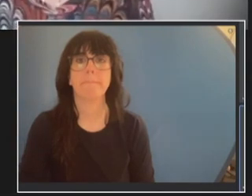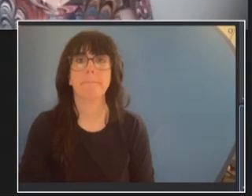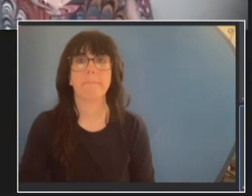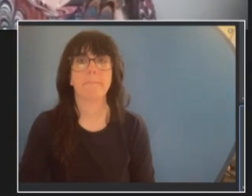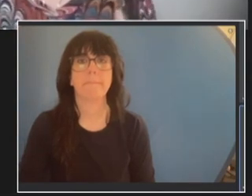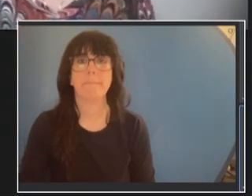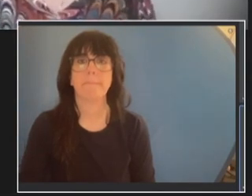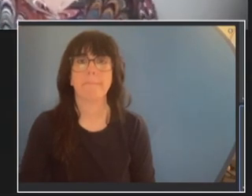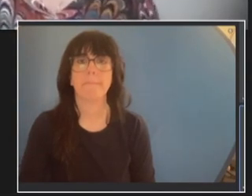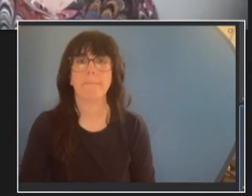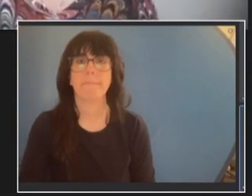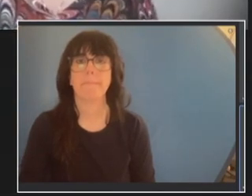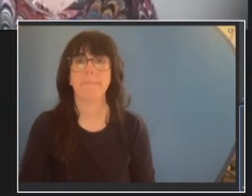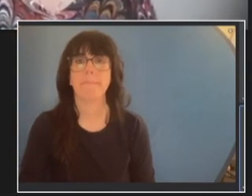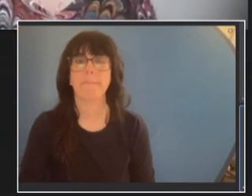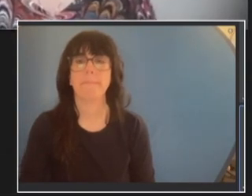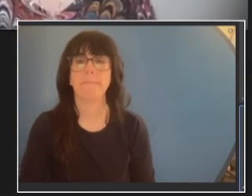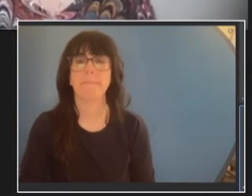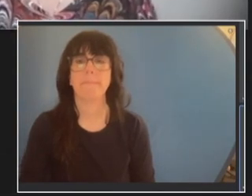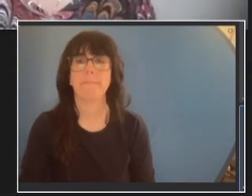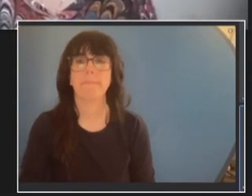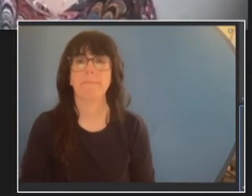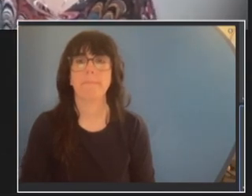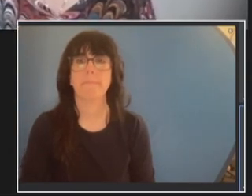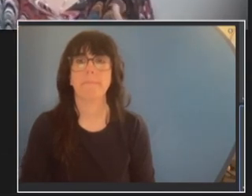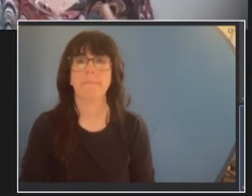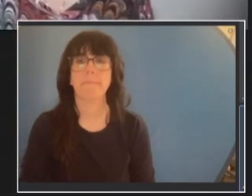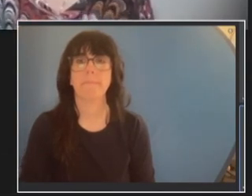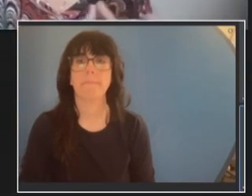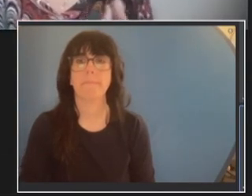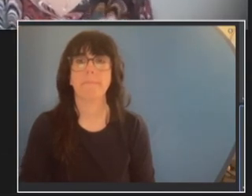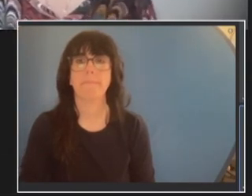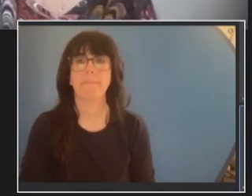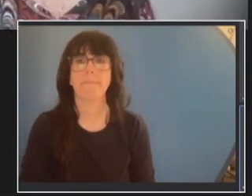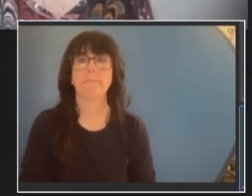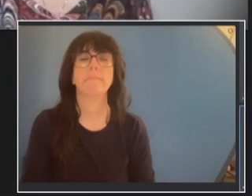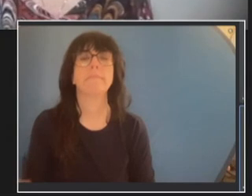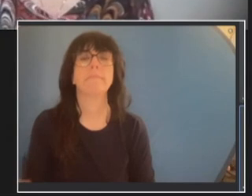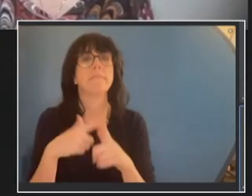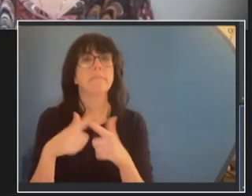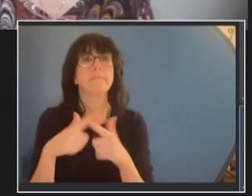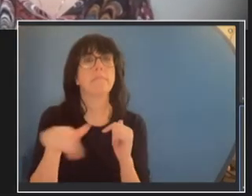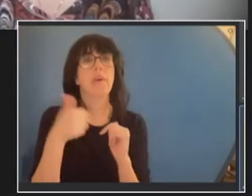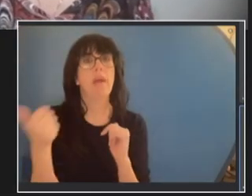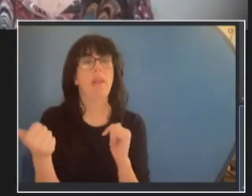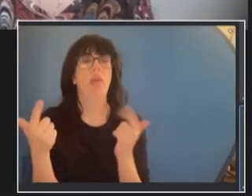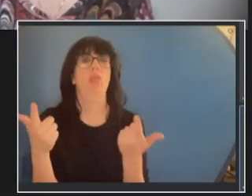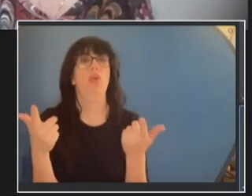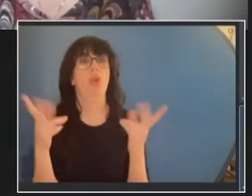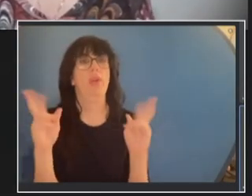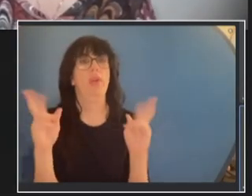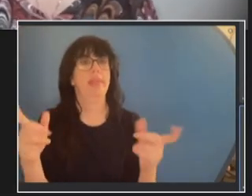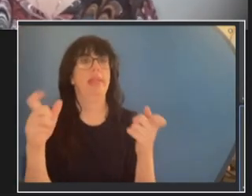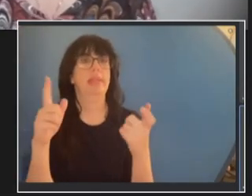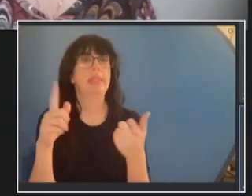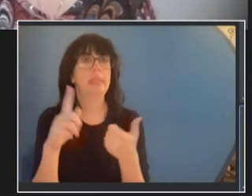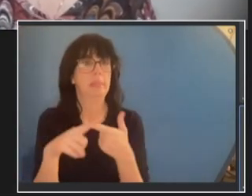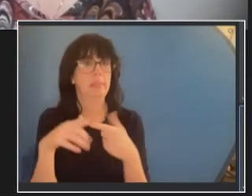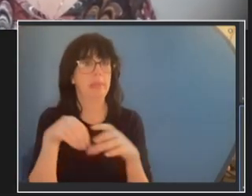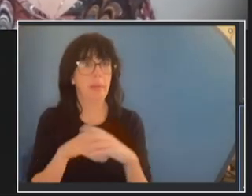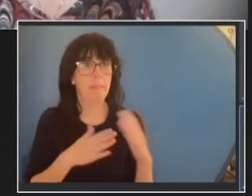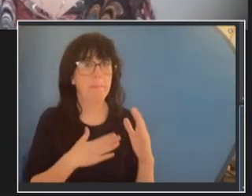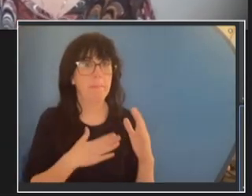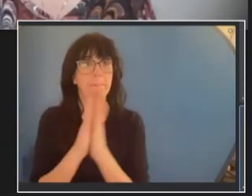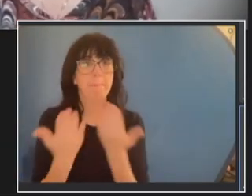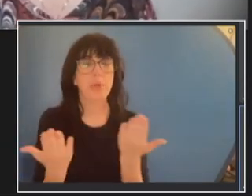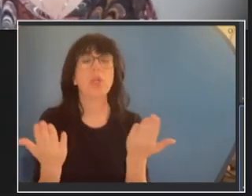another recurring theme in my book, besides social justice movements and besides profiling famous